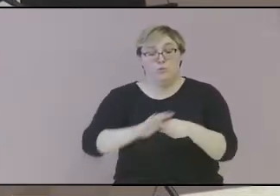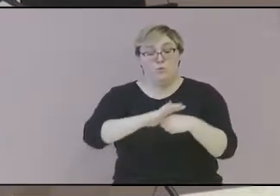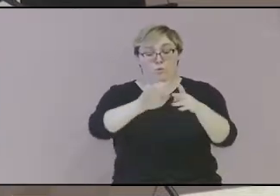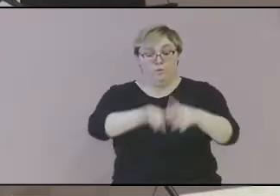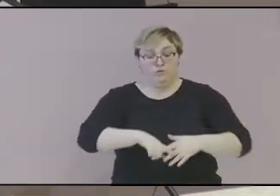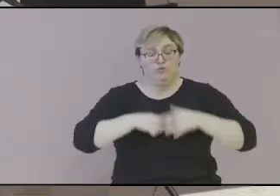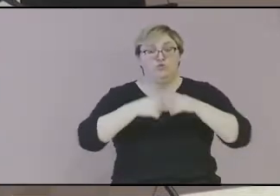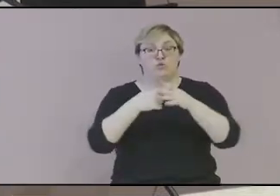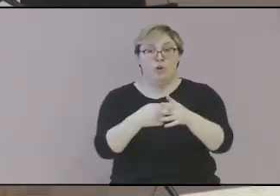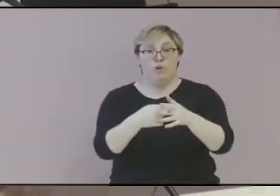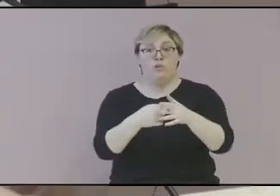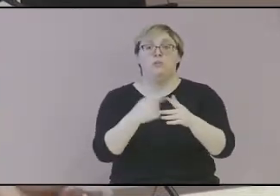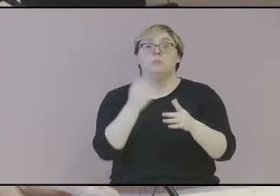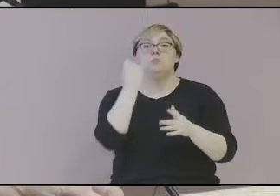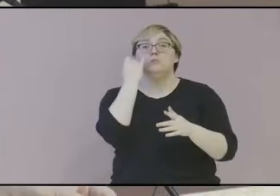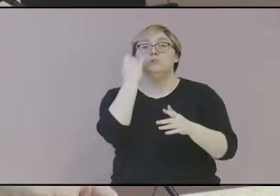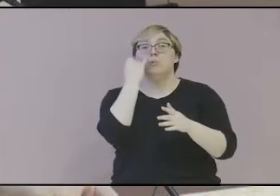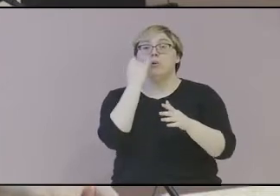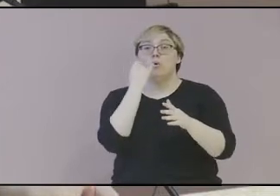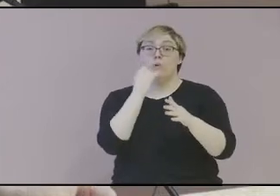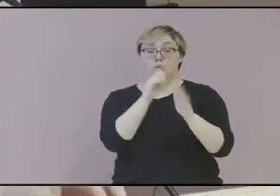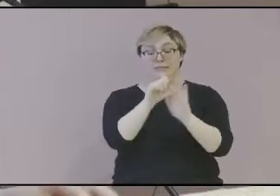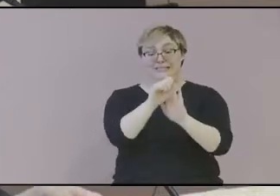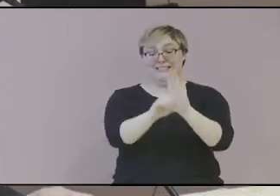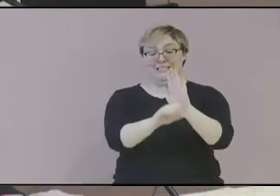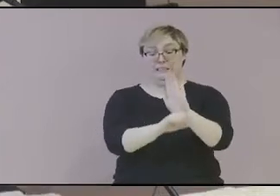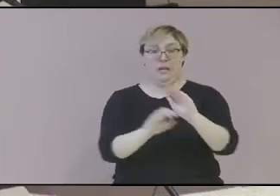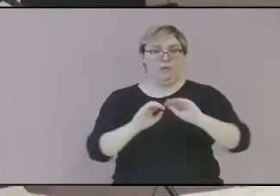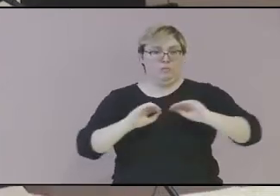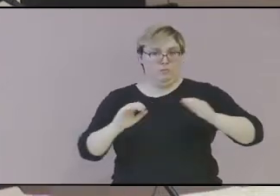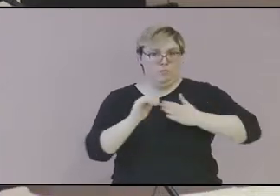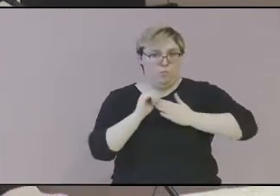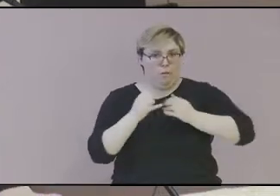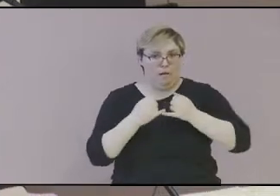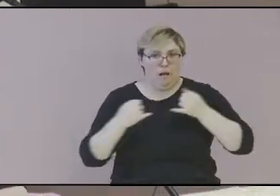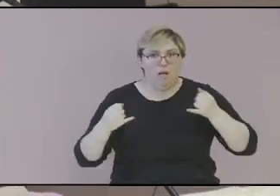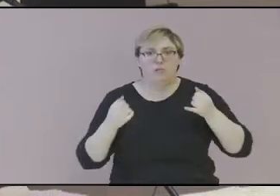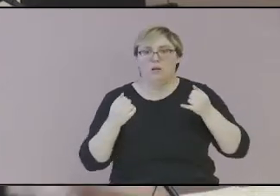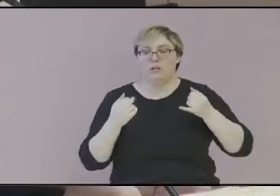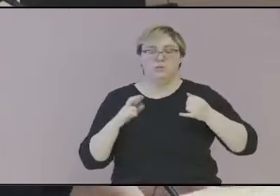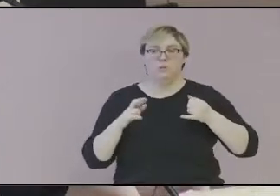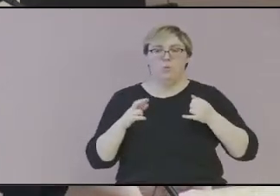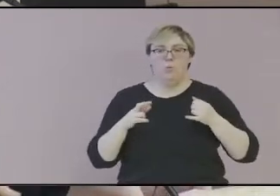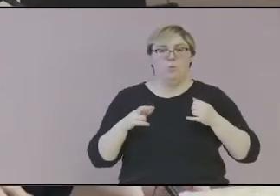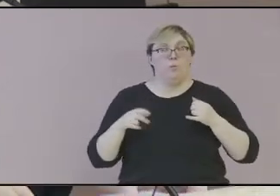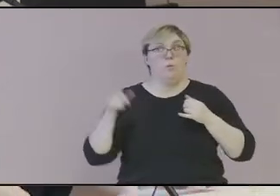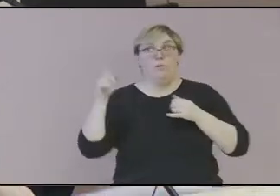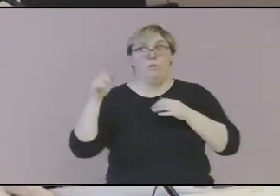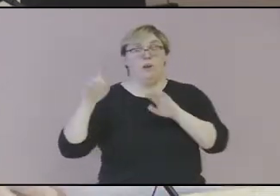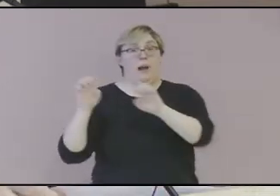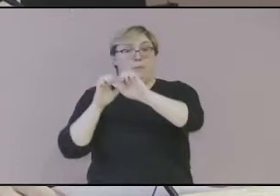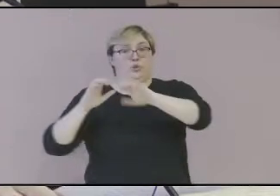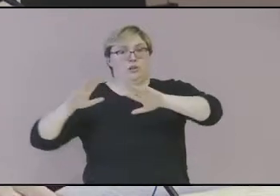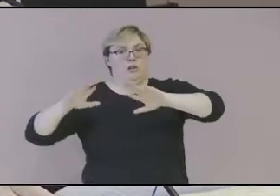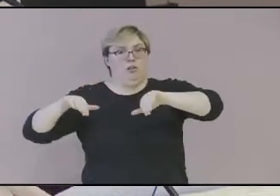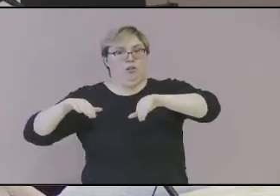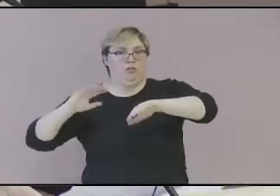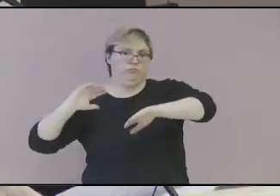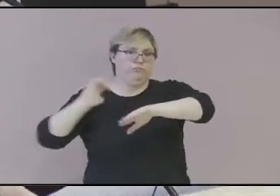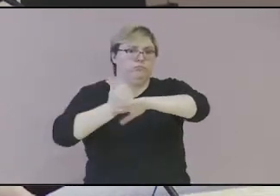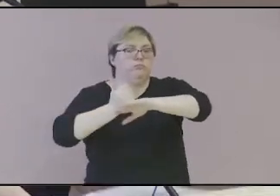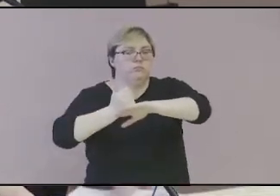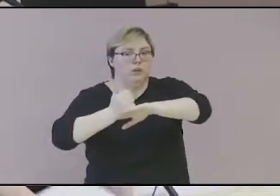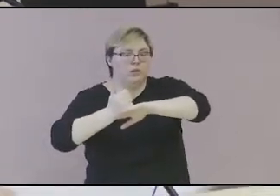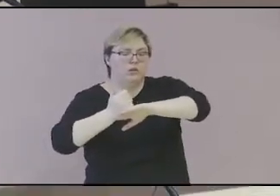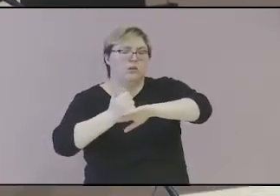were non-existent or not activated by a government declaration of emergency, hospitals and sometimes